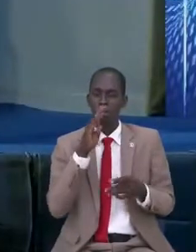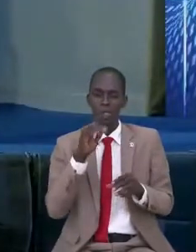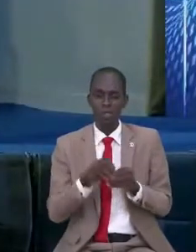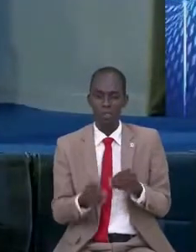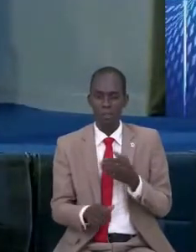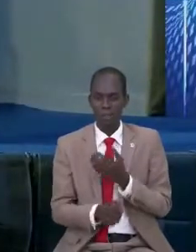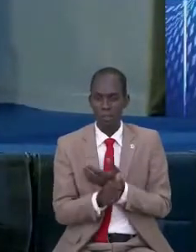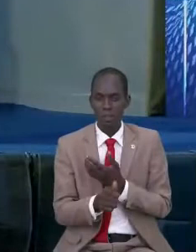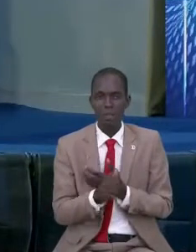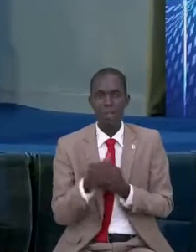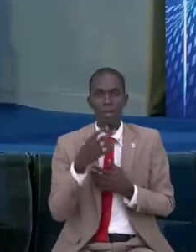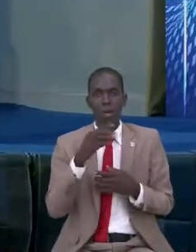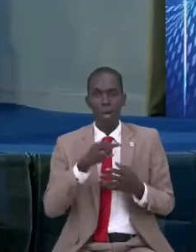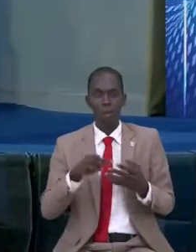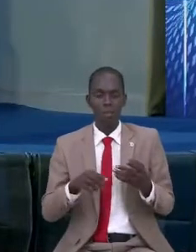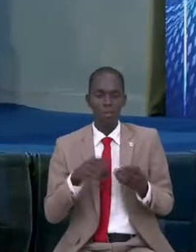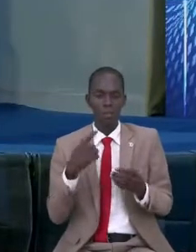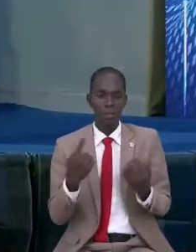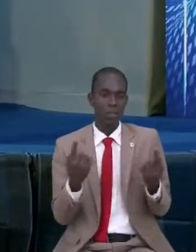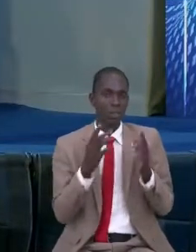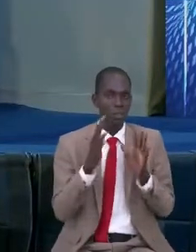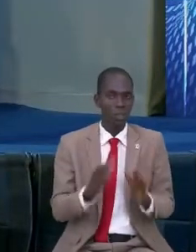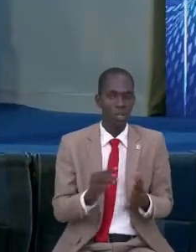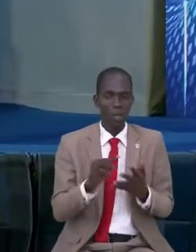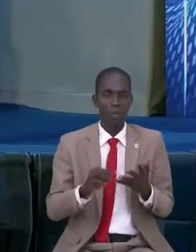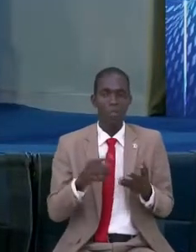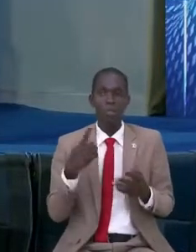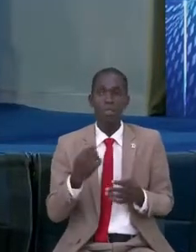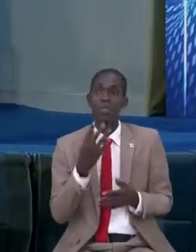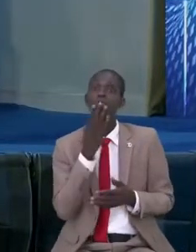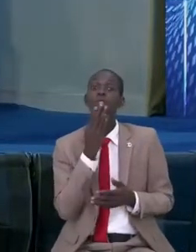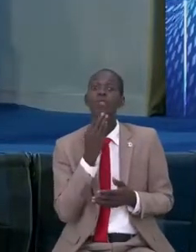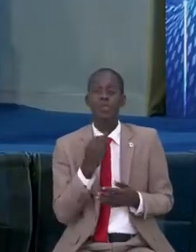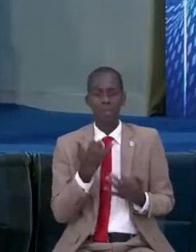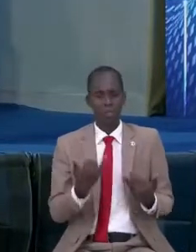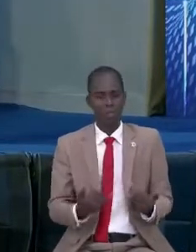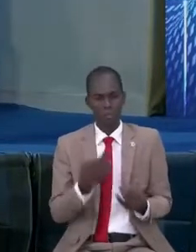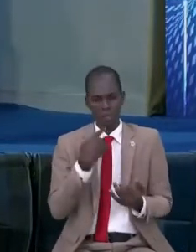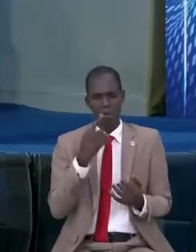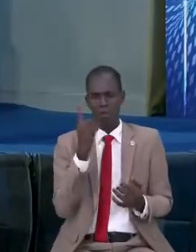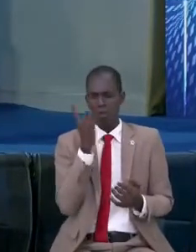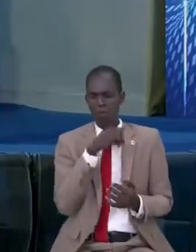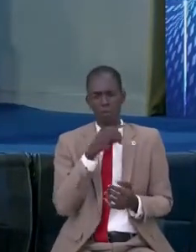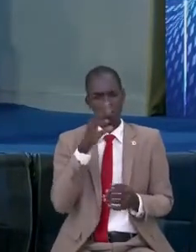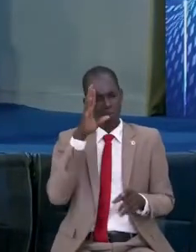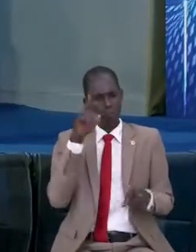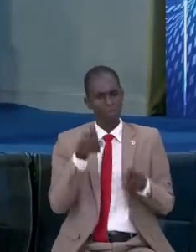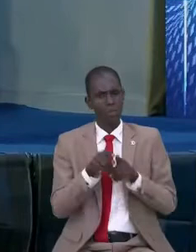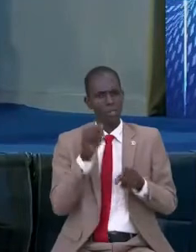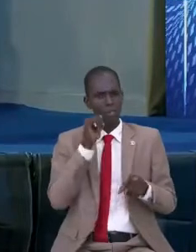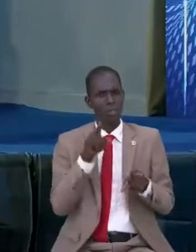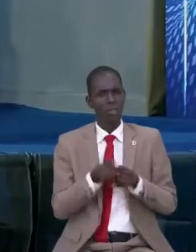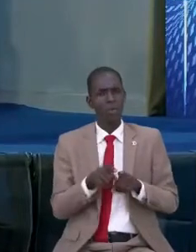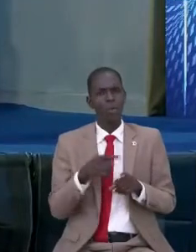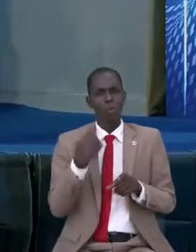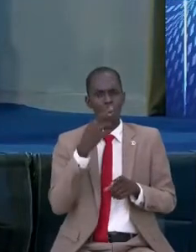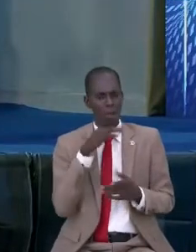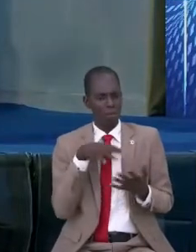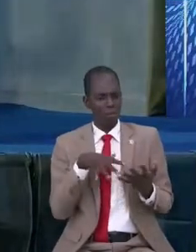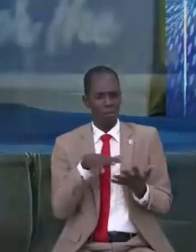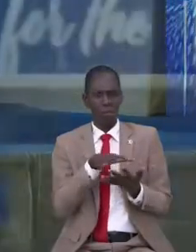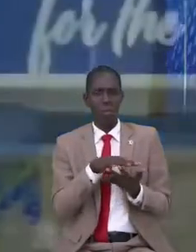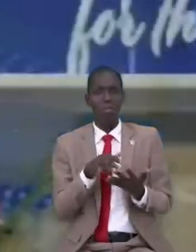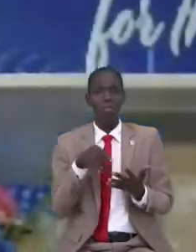among the heathen, among the Jews, and now he says, false brethren, who are these? These are people who